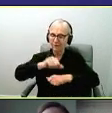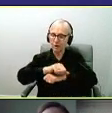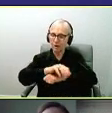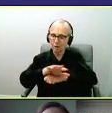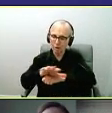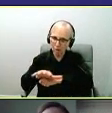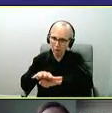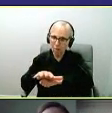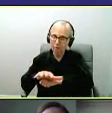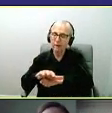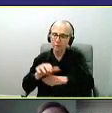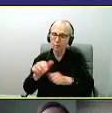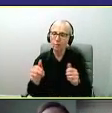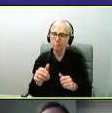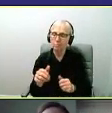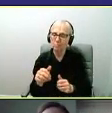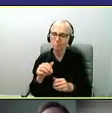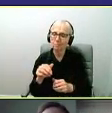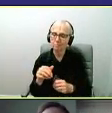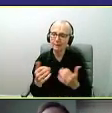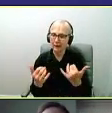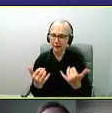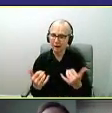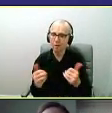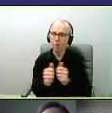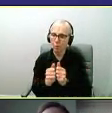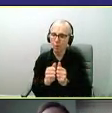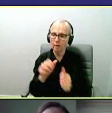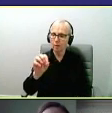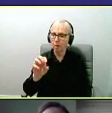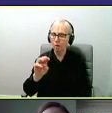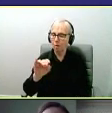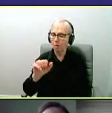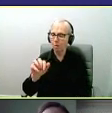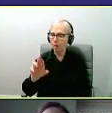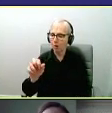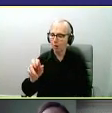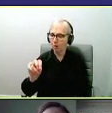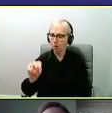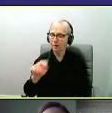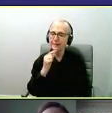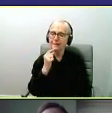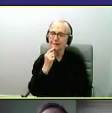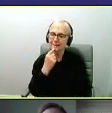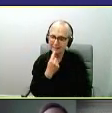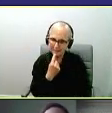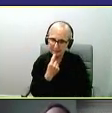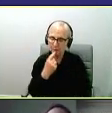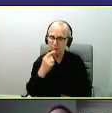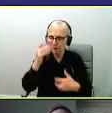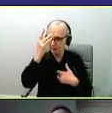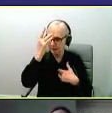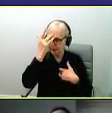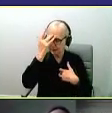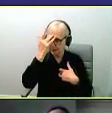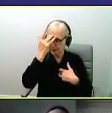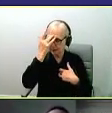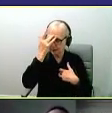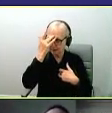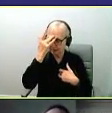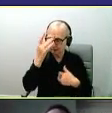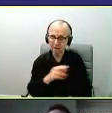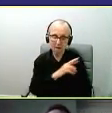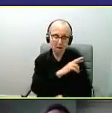of Omicron as a serious disease. The hospitalization rates that we had in December